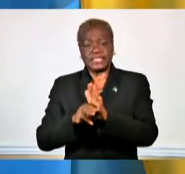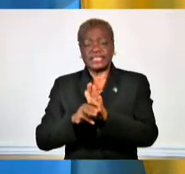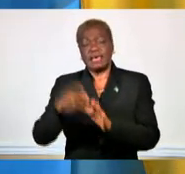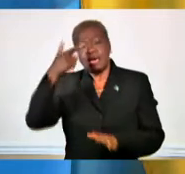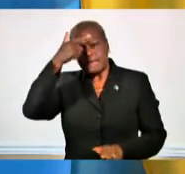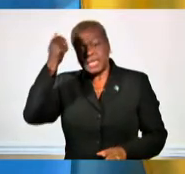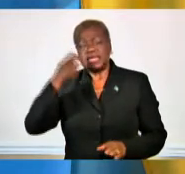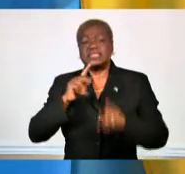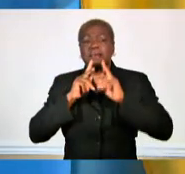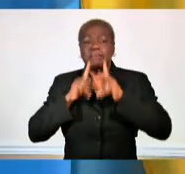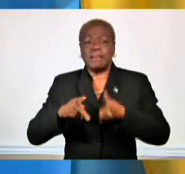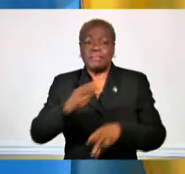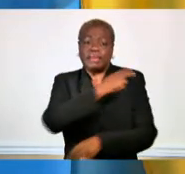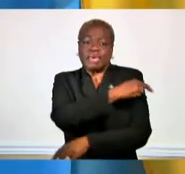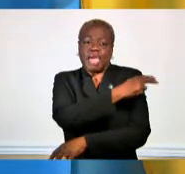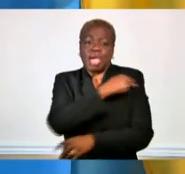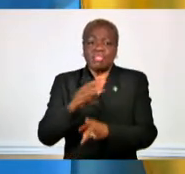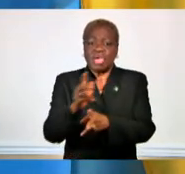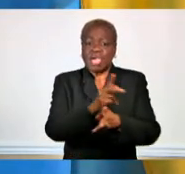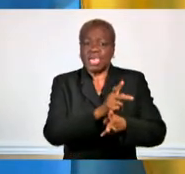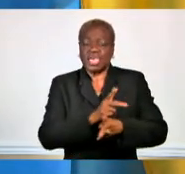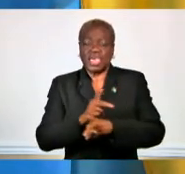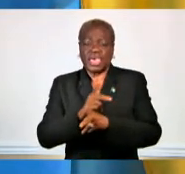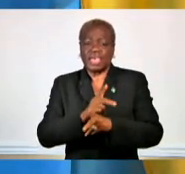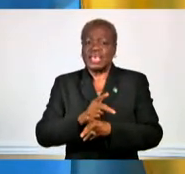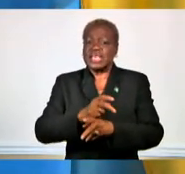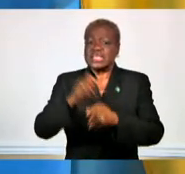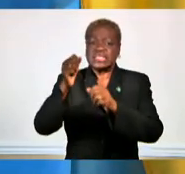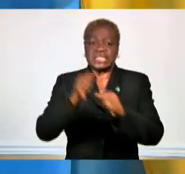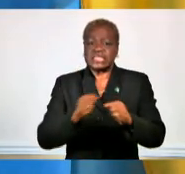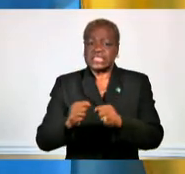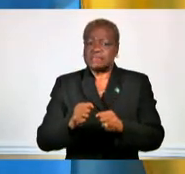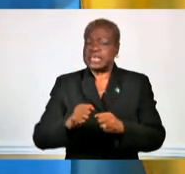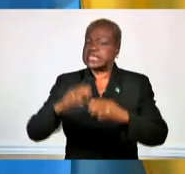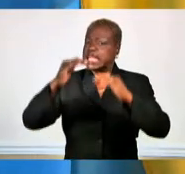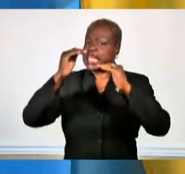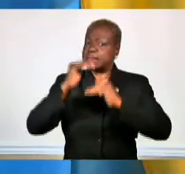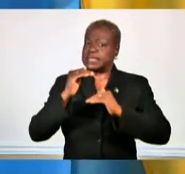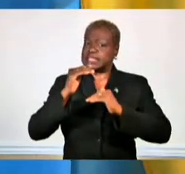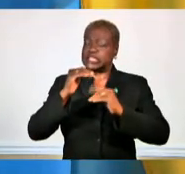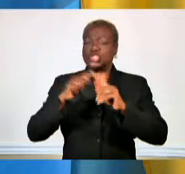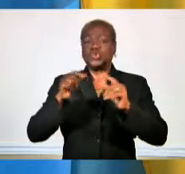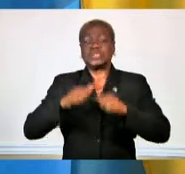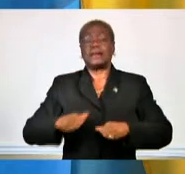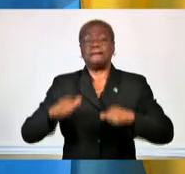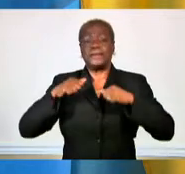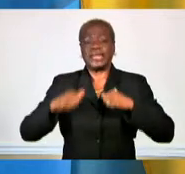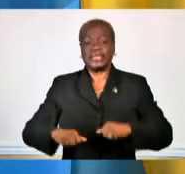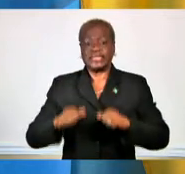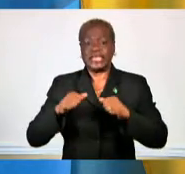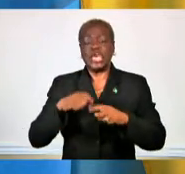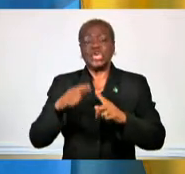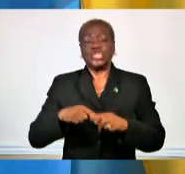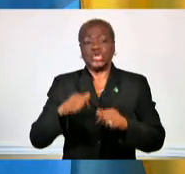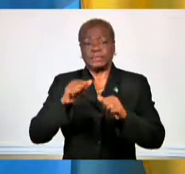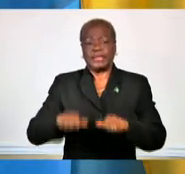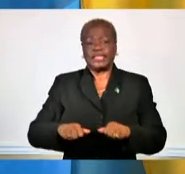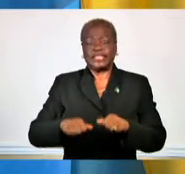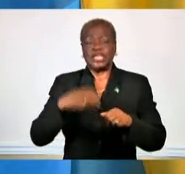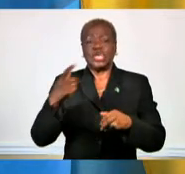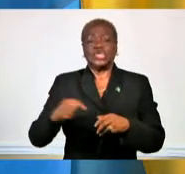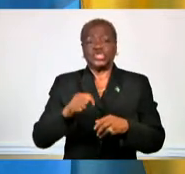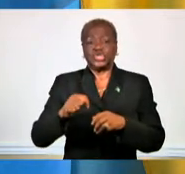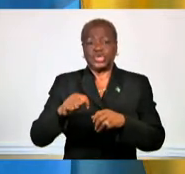because the public healthcare system is severely limited in its ability to accommodate infected